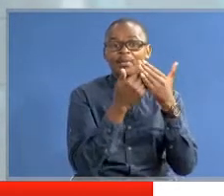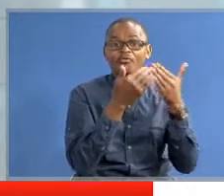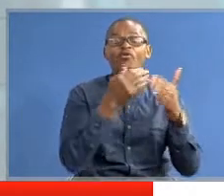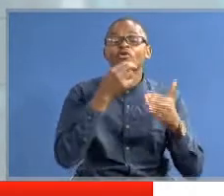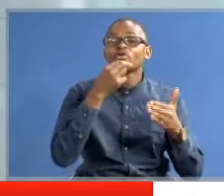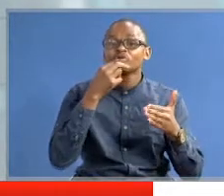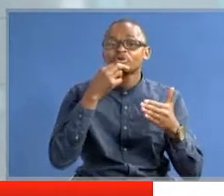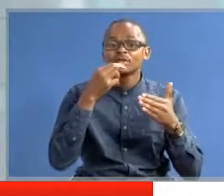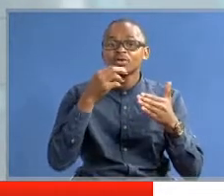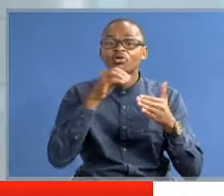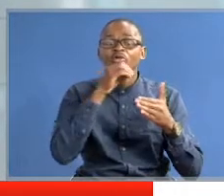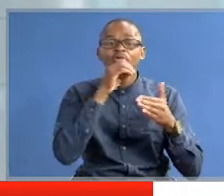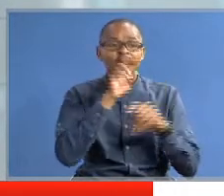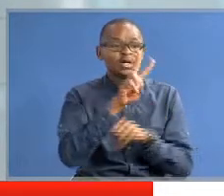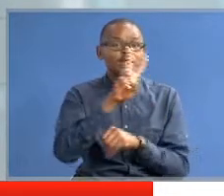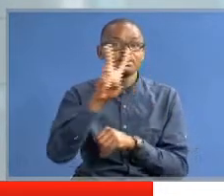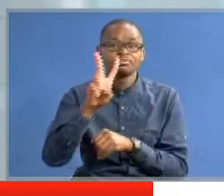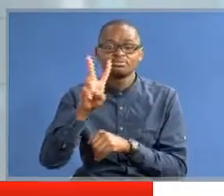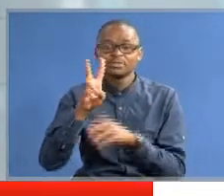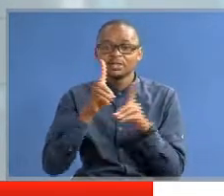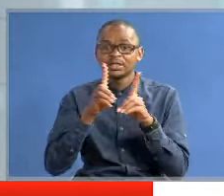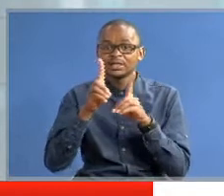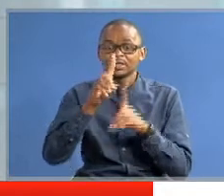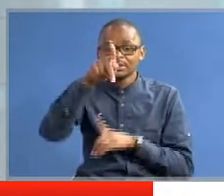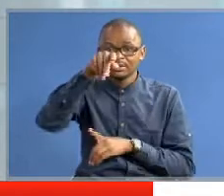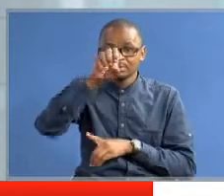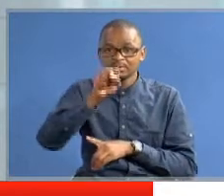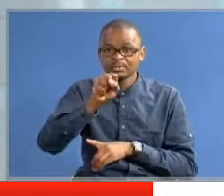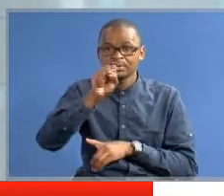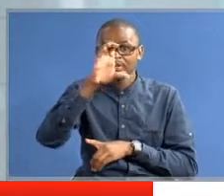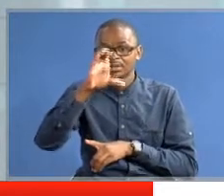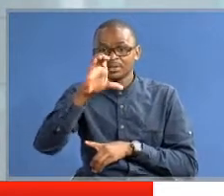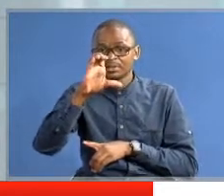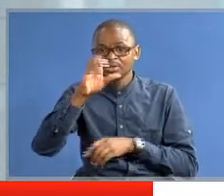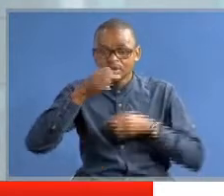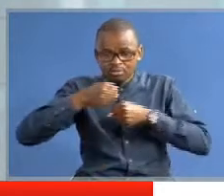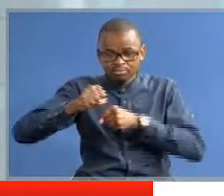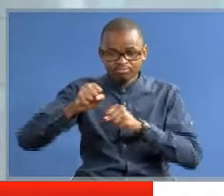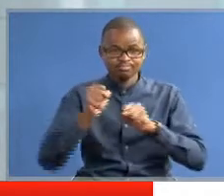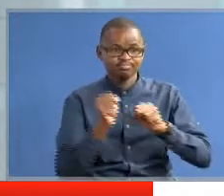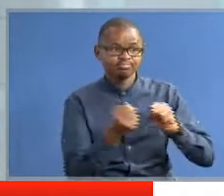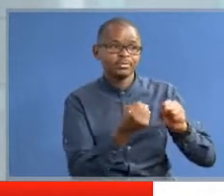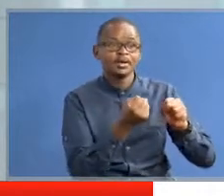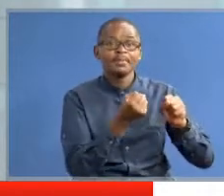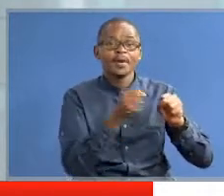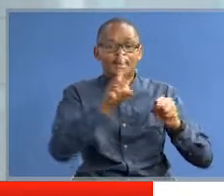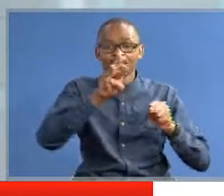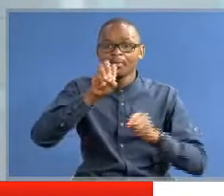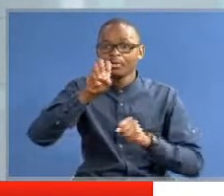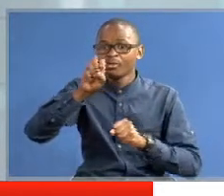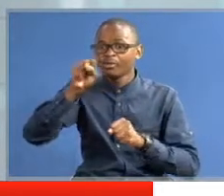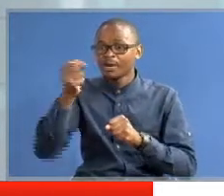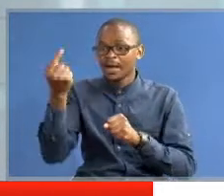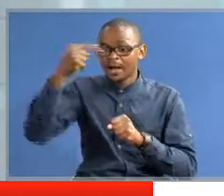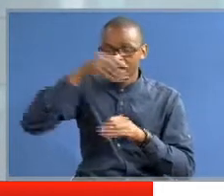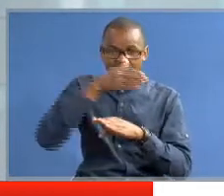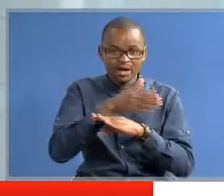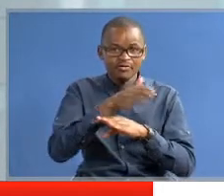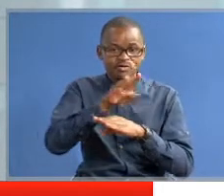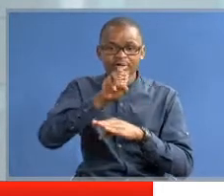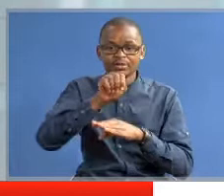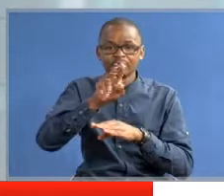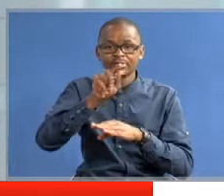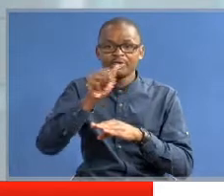Tuesday, October 22nd. The directive by PSC, chaired by Homa Bay Senator Moses Kajwang, came after